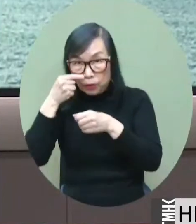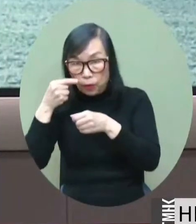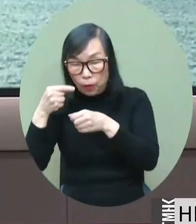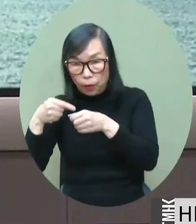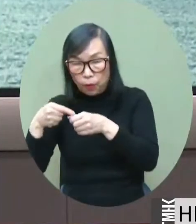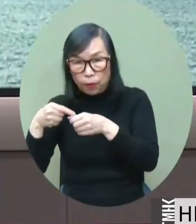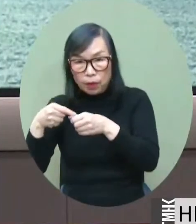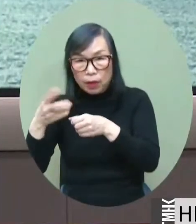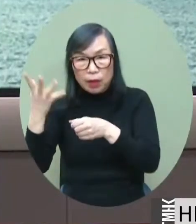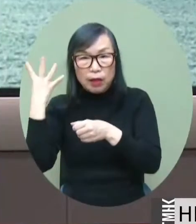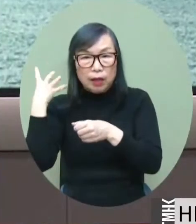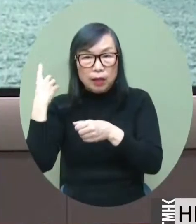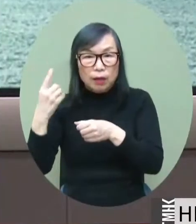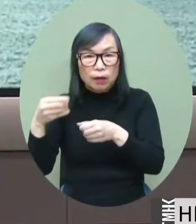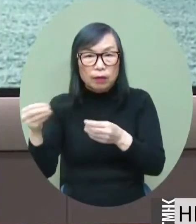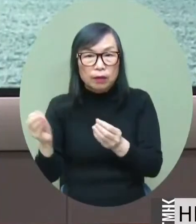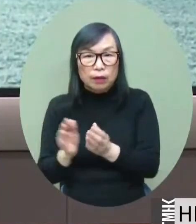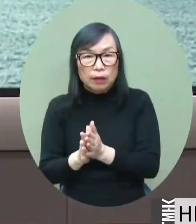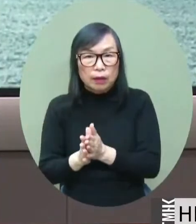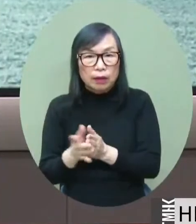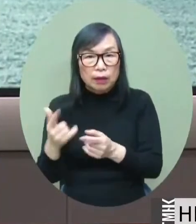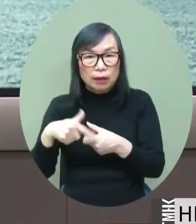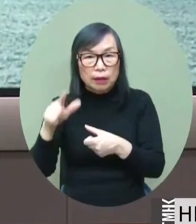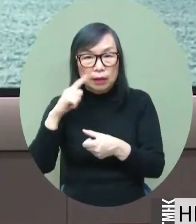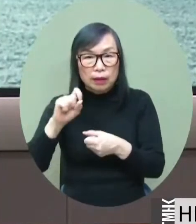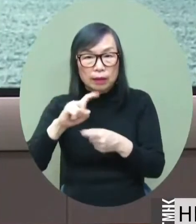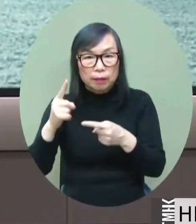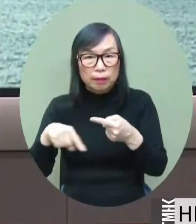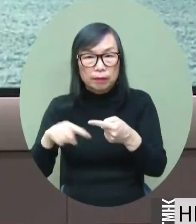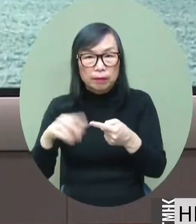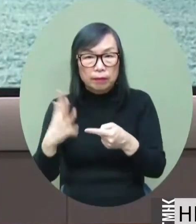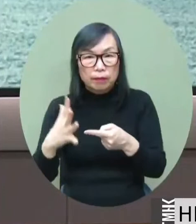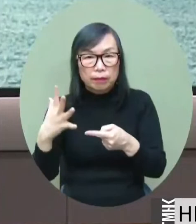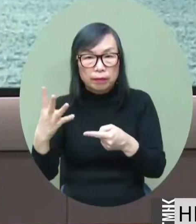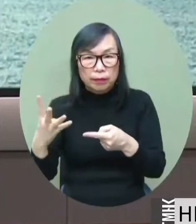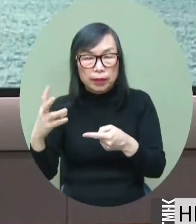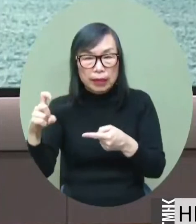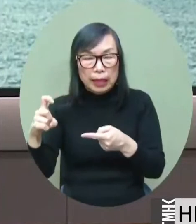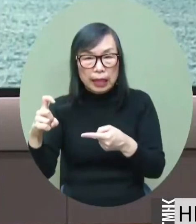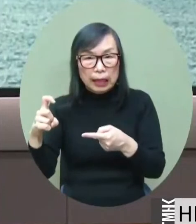For RAT, yesterday, we had another